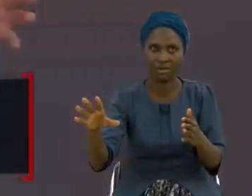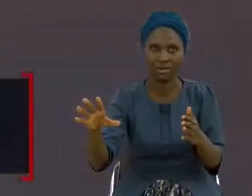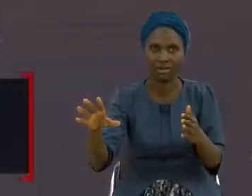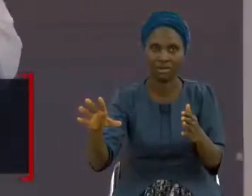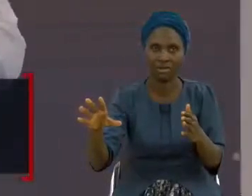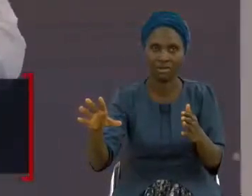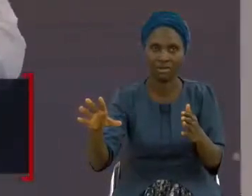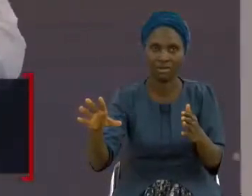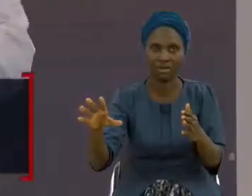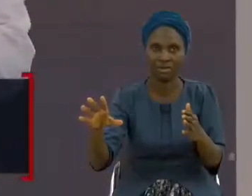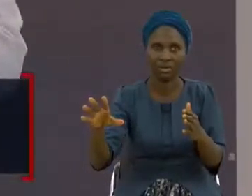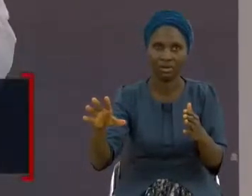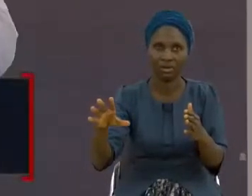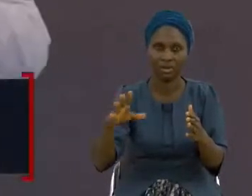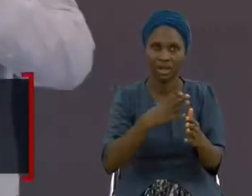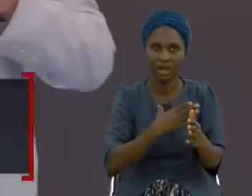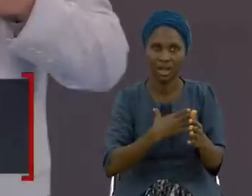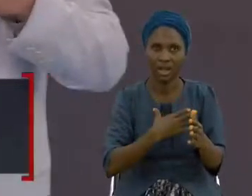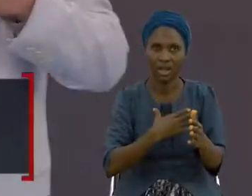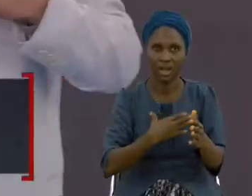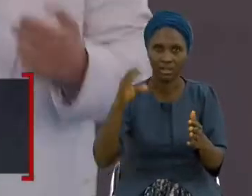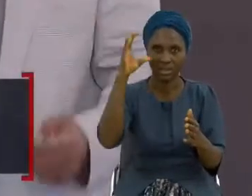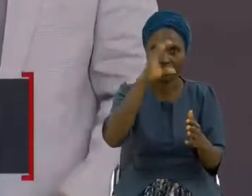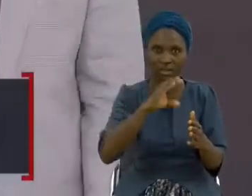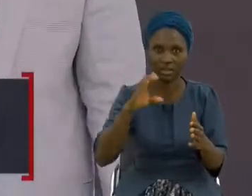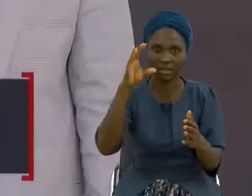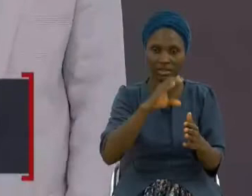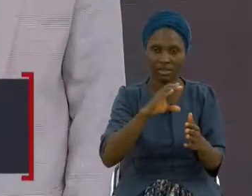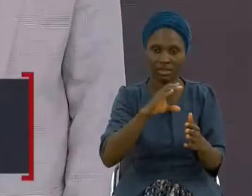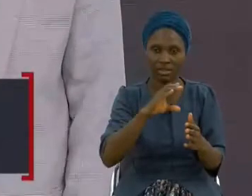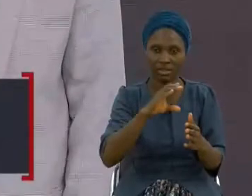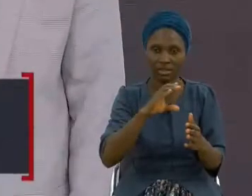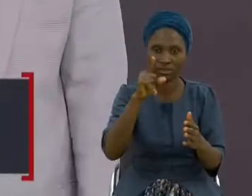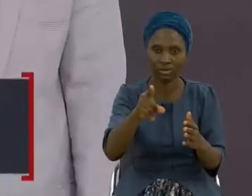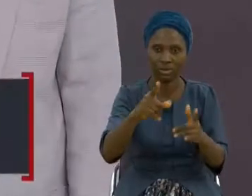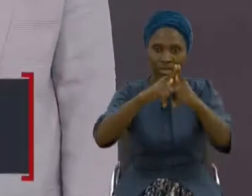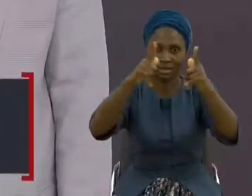thou great things for thyself